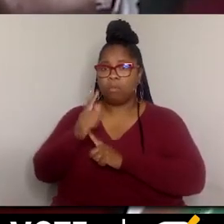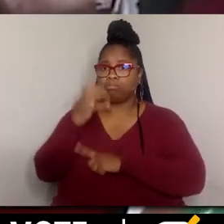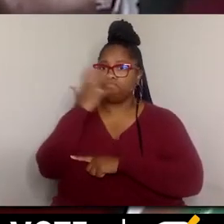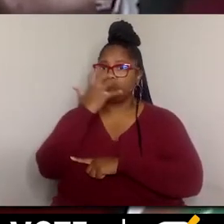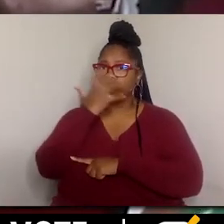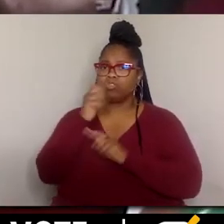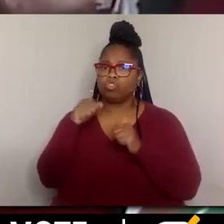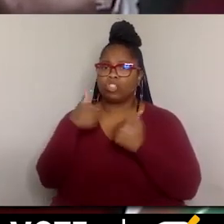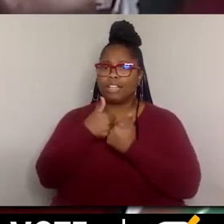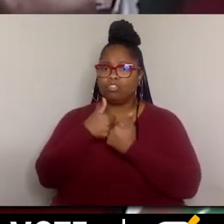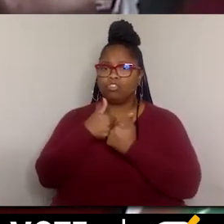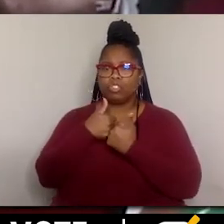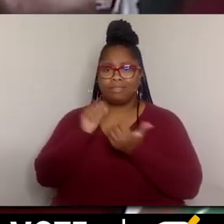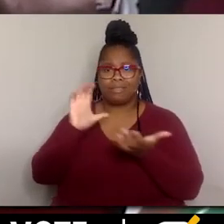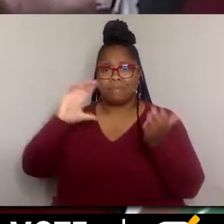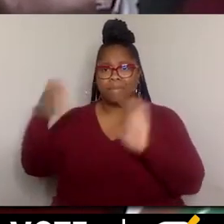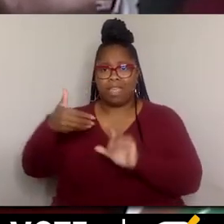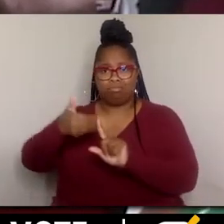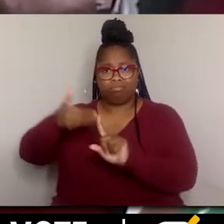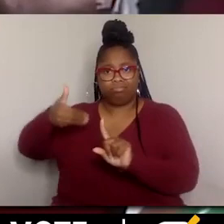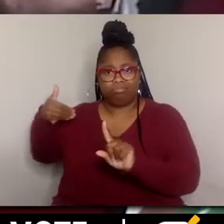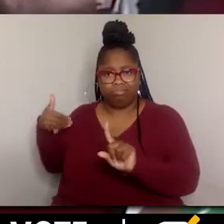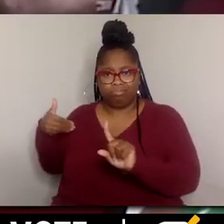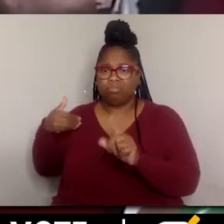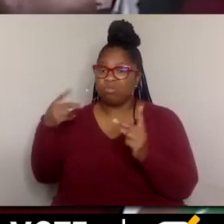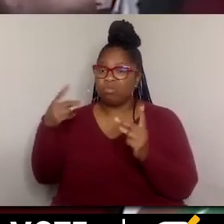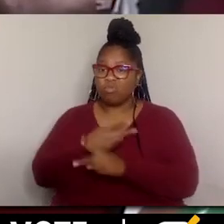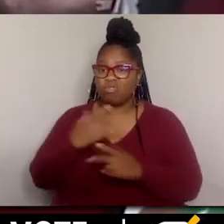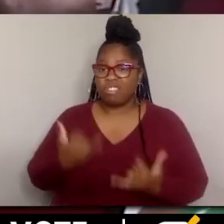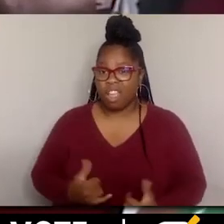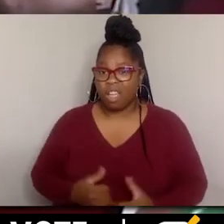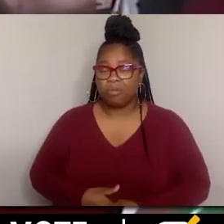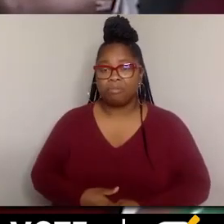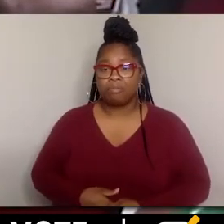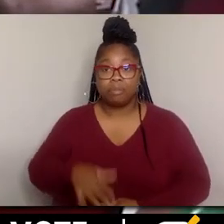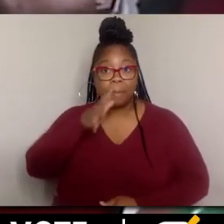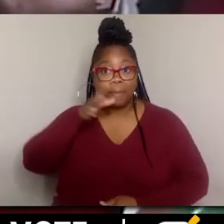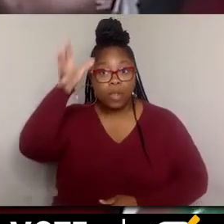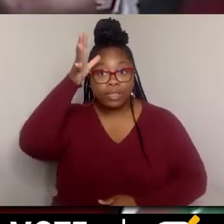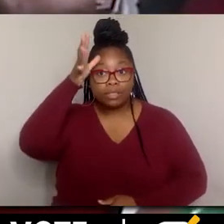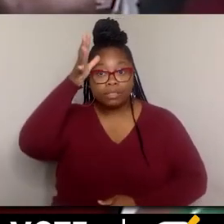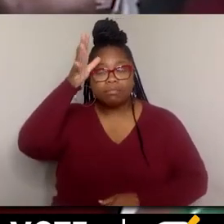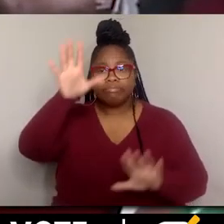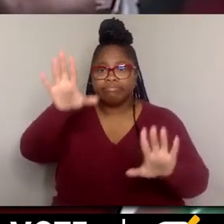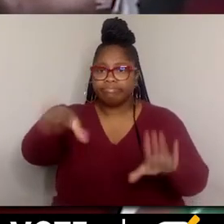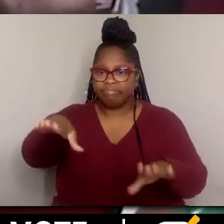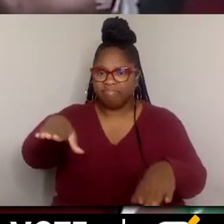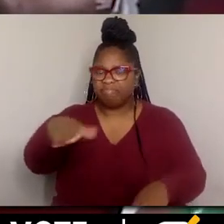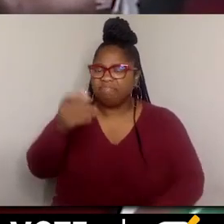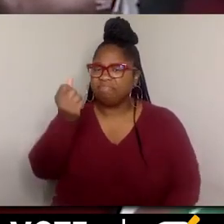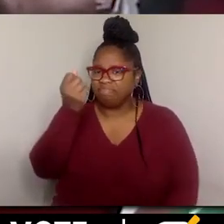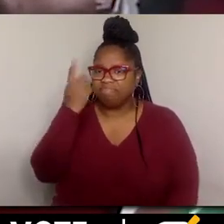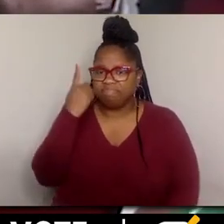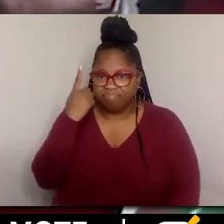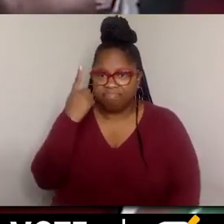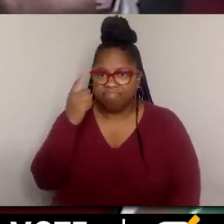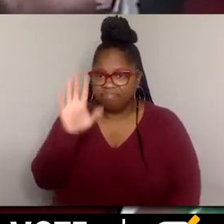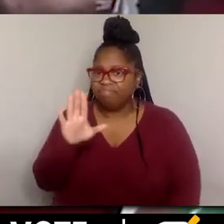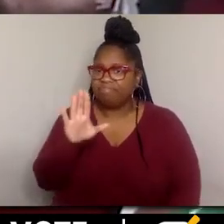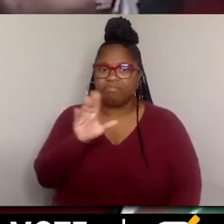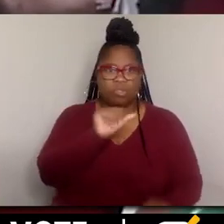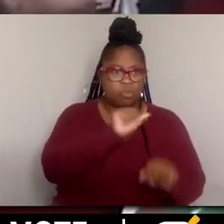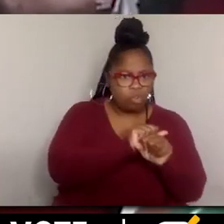history. To parents, we feel you. We know you are juggling work,